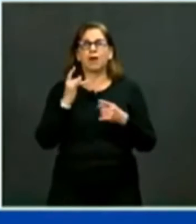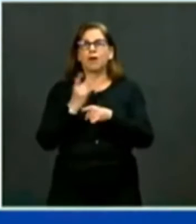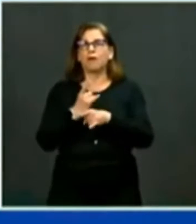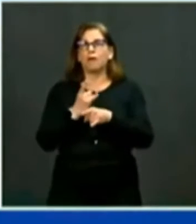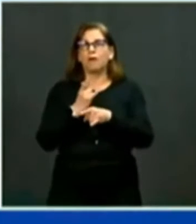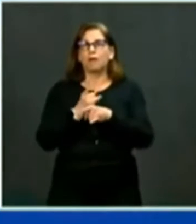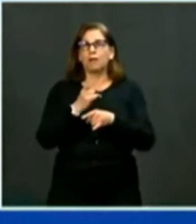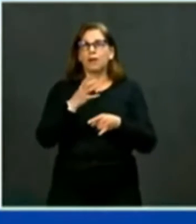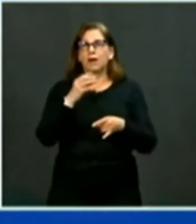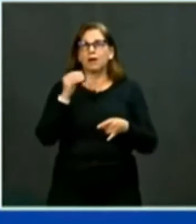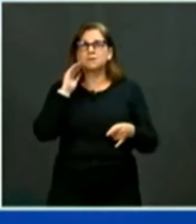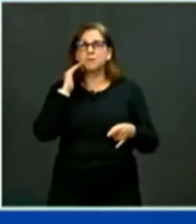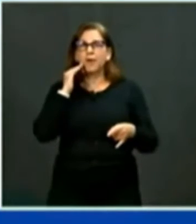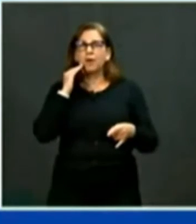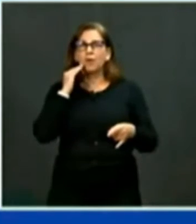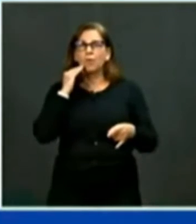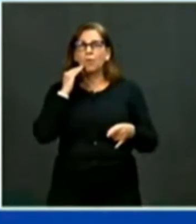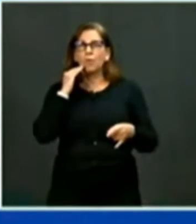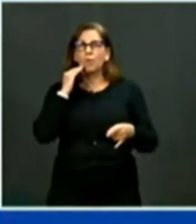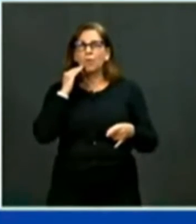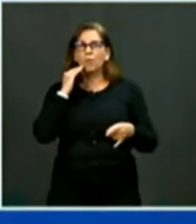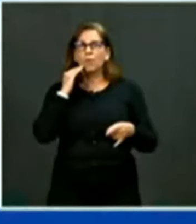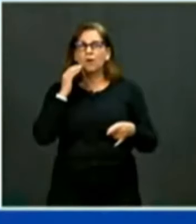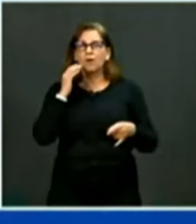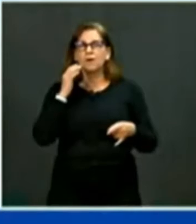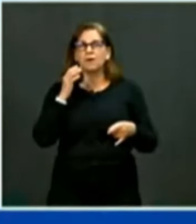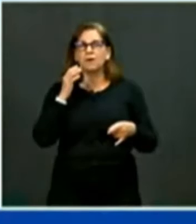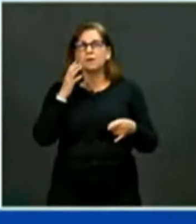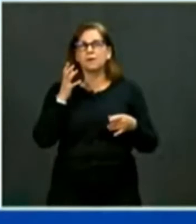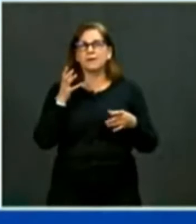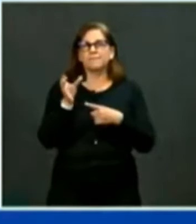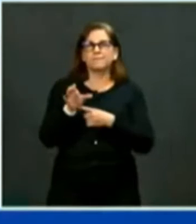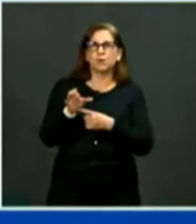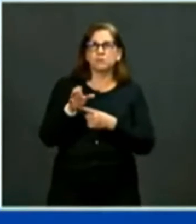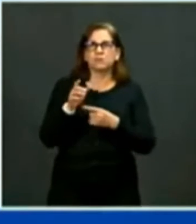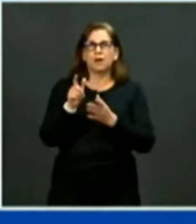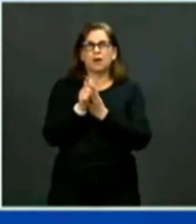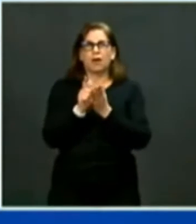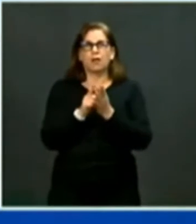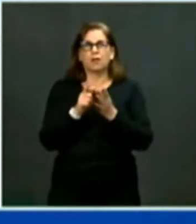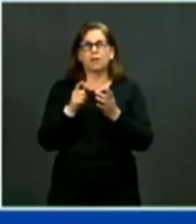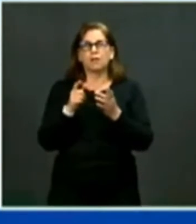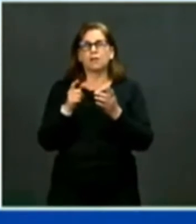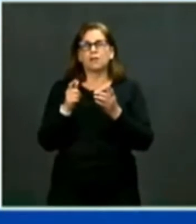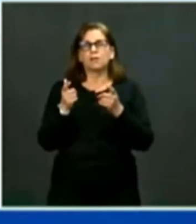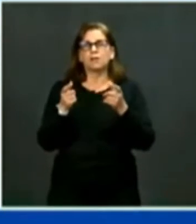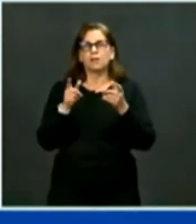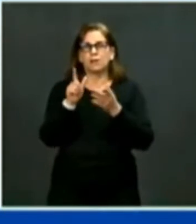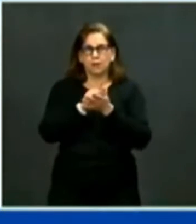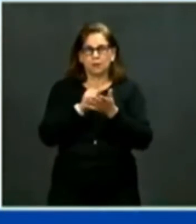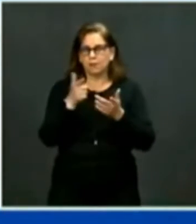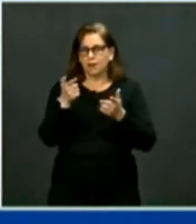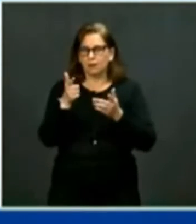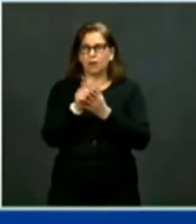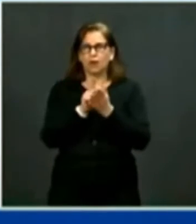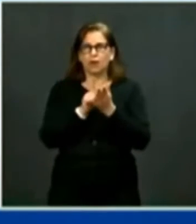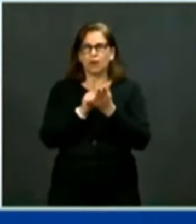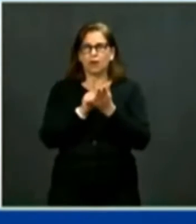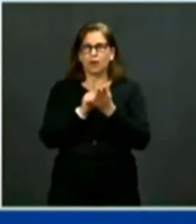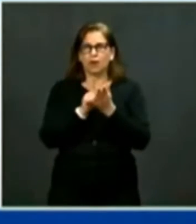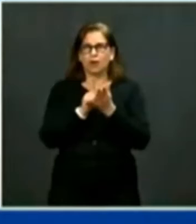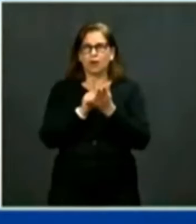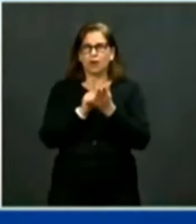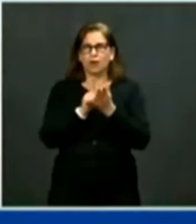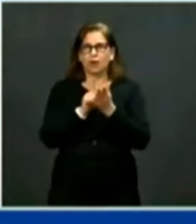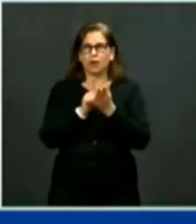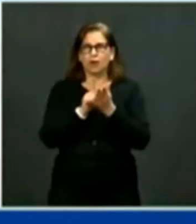laws, hasn't had a permanent director since 2015. Today,